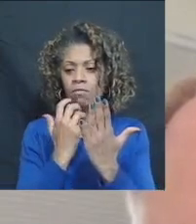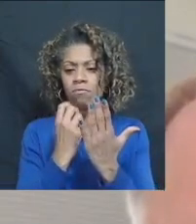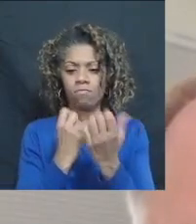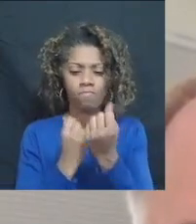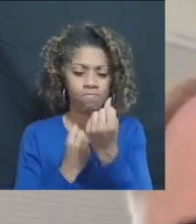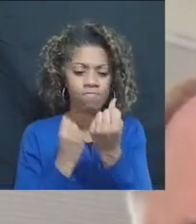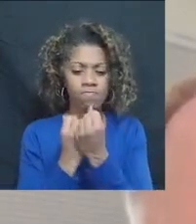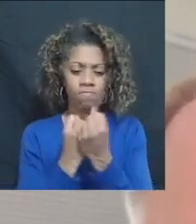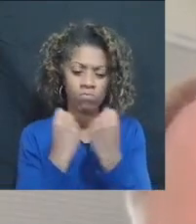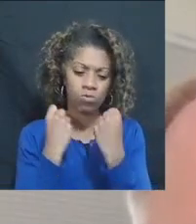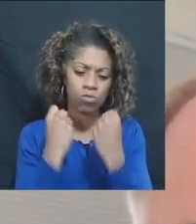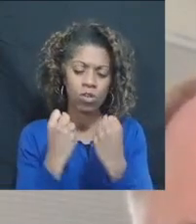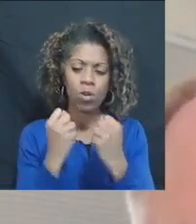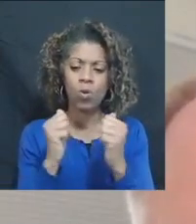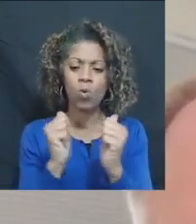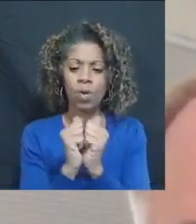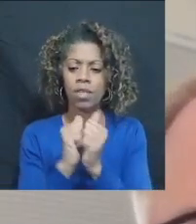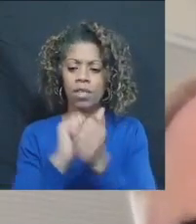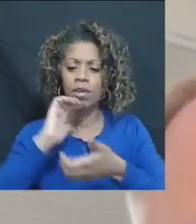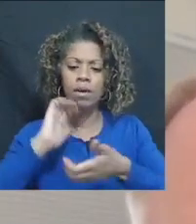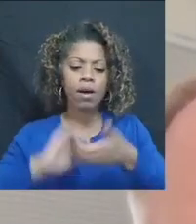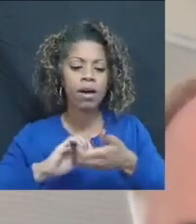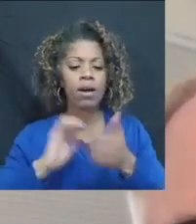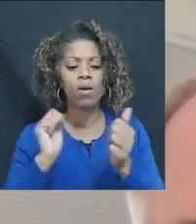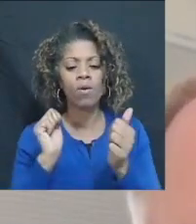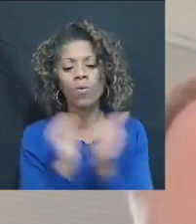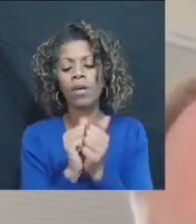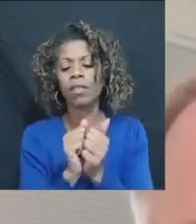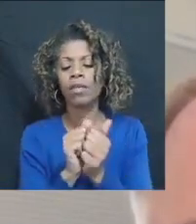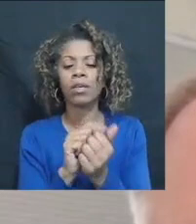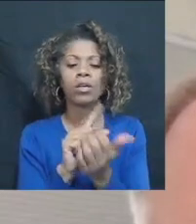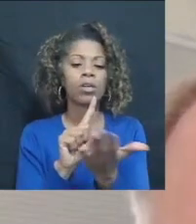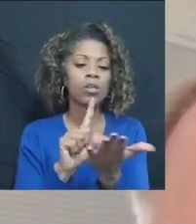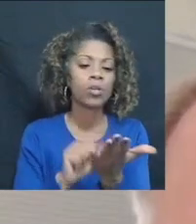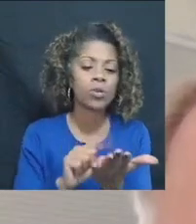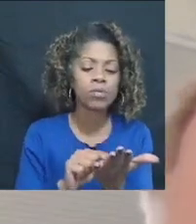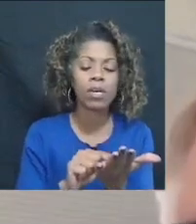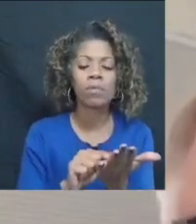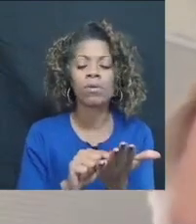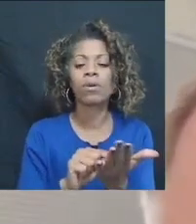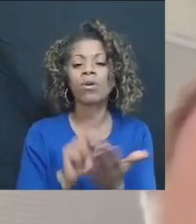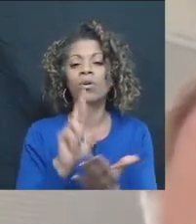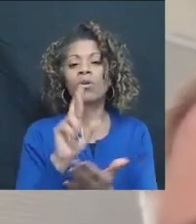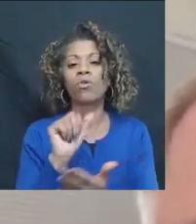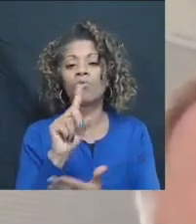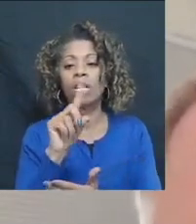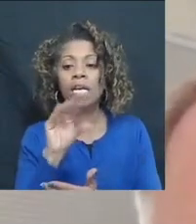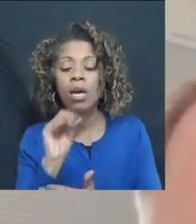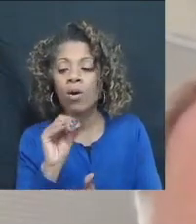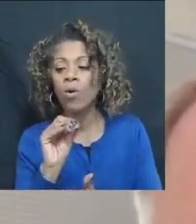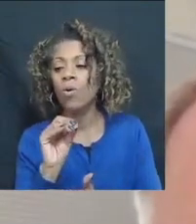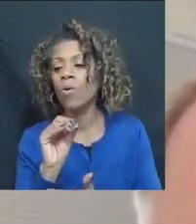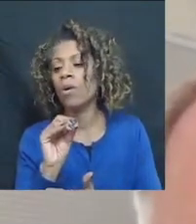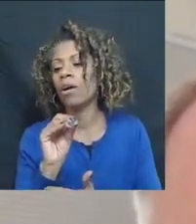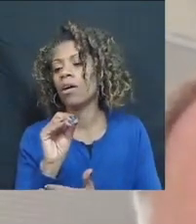radio, newsletters, that media matters. And if you can get your message